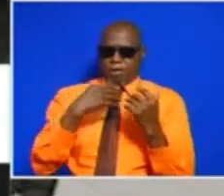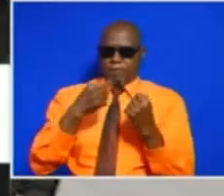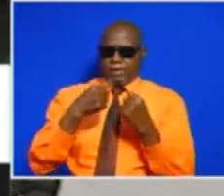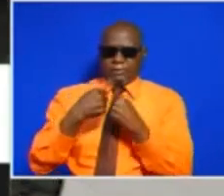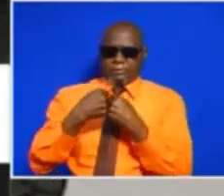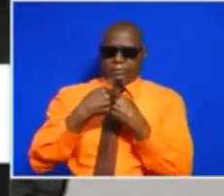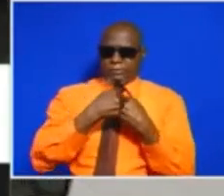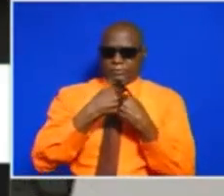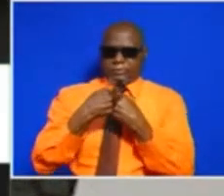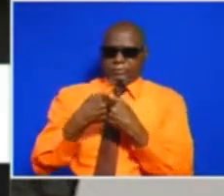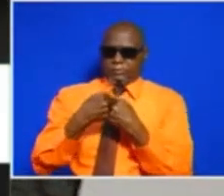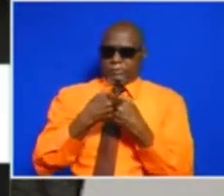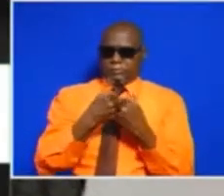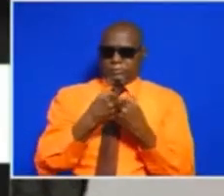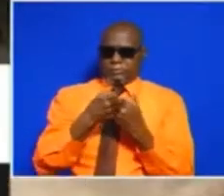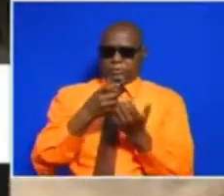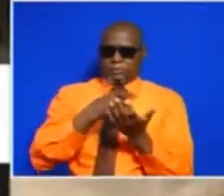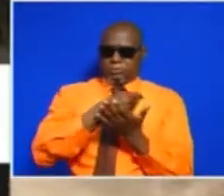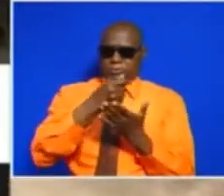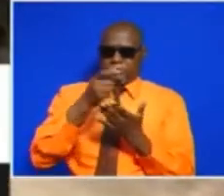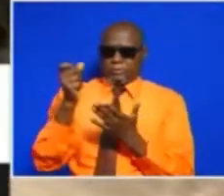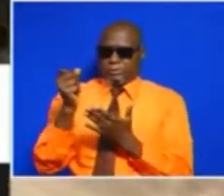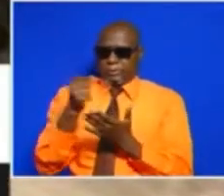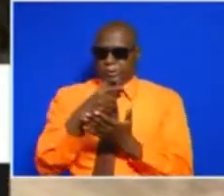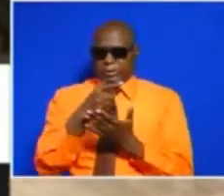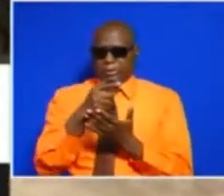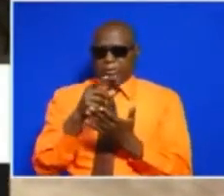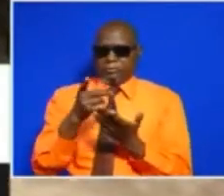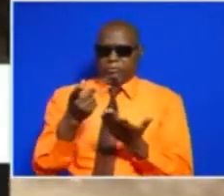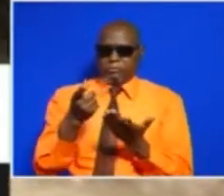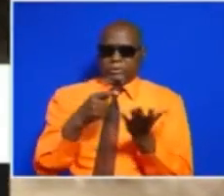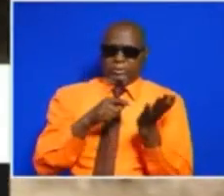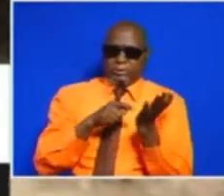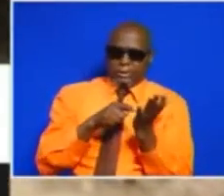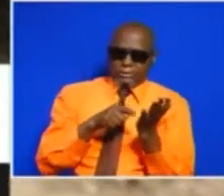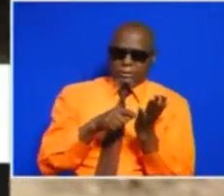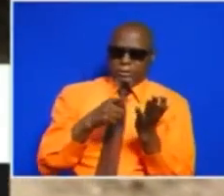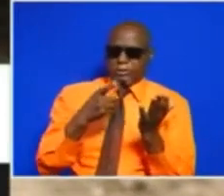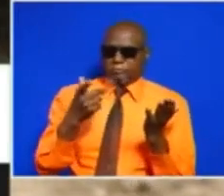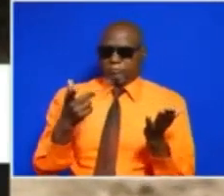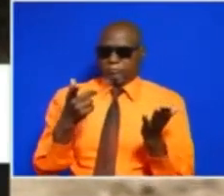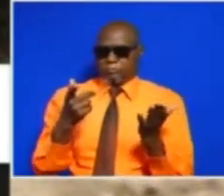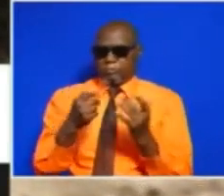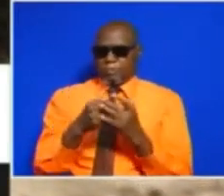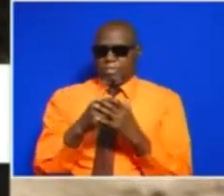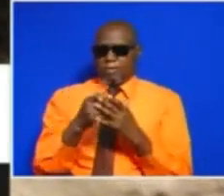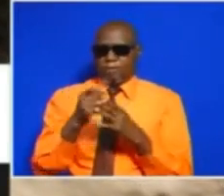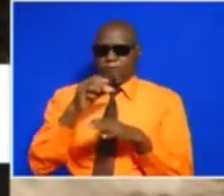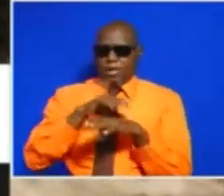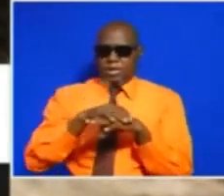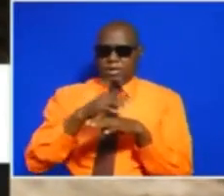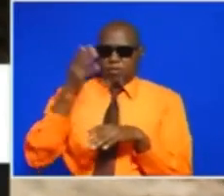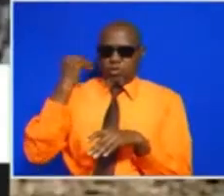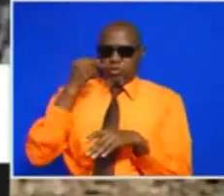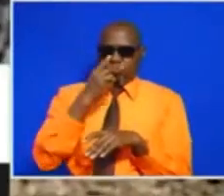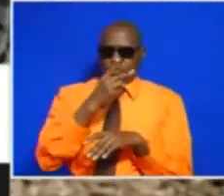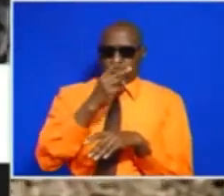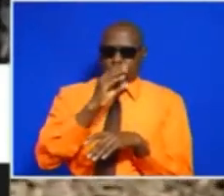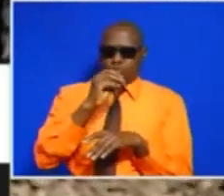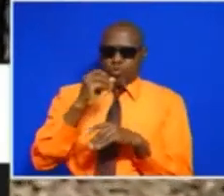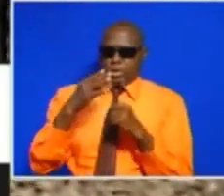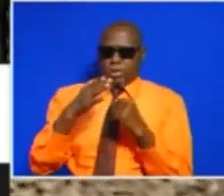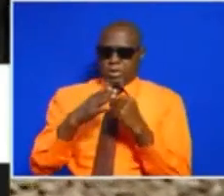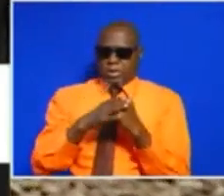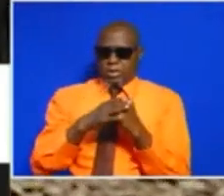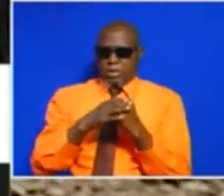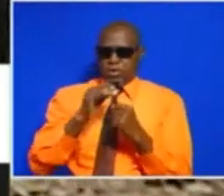to settle suppliers and pay salaries as debts from its operations increased. Founded in 2009 by Joel Jackson,